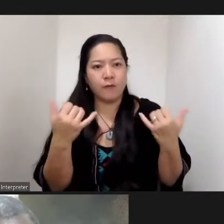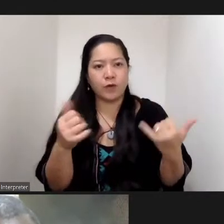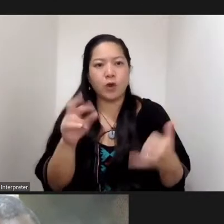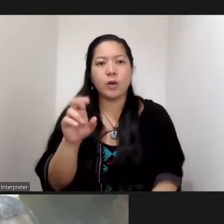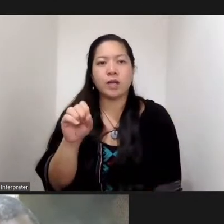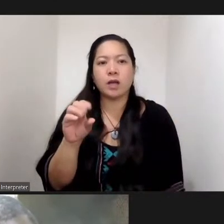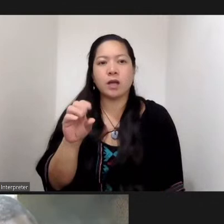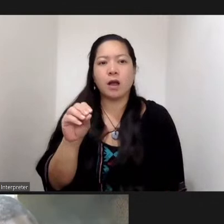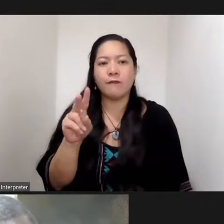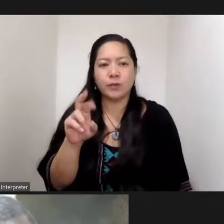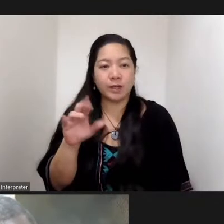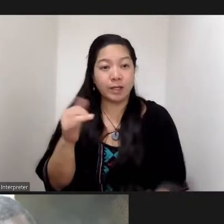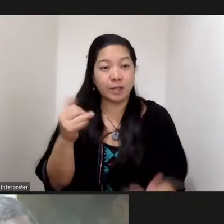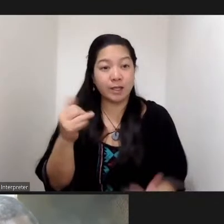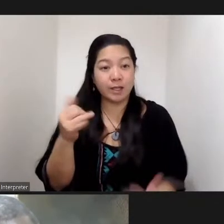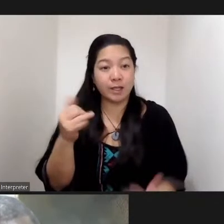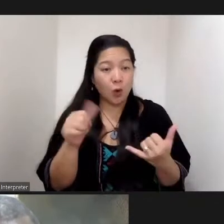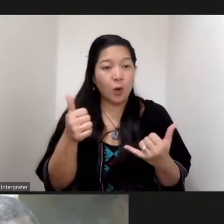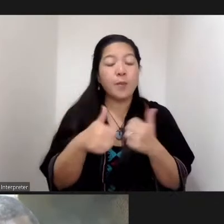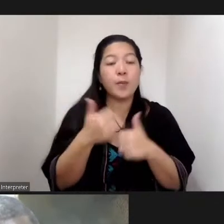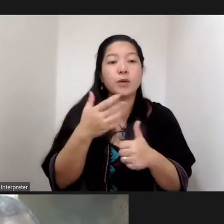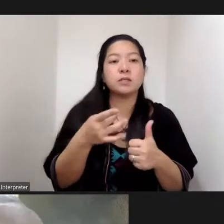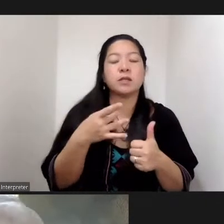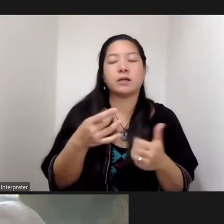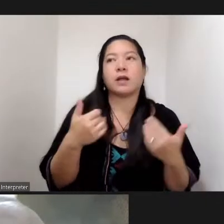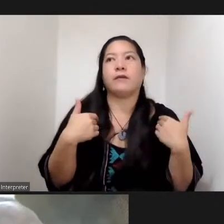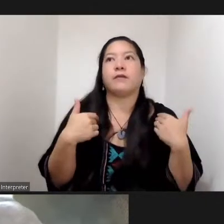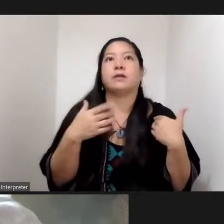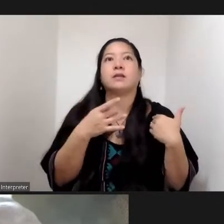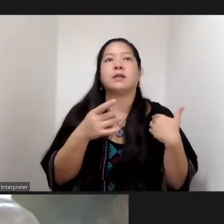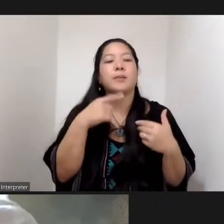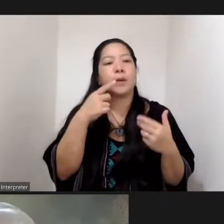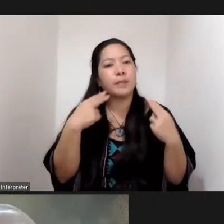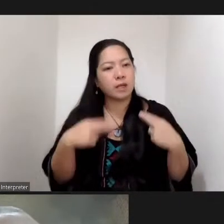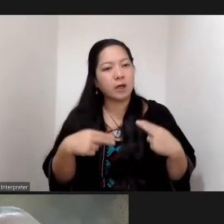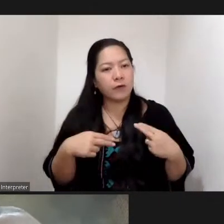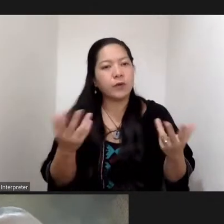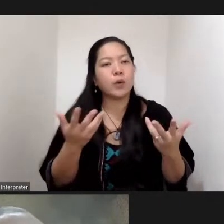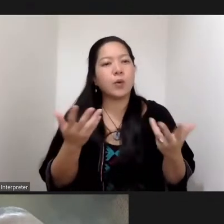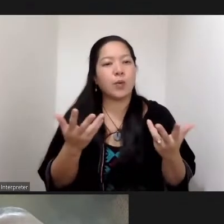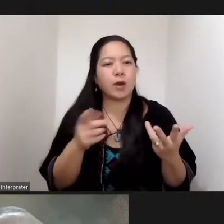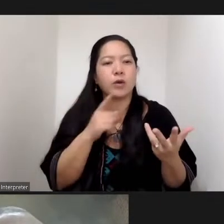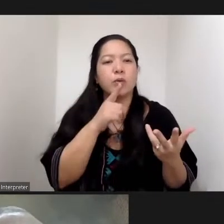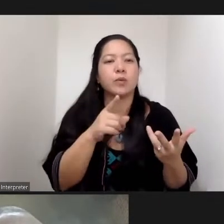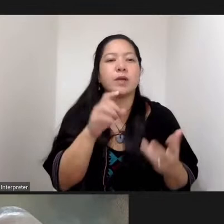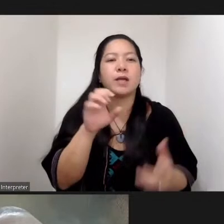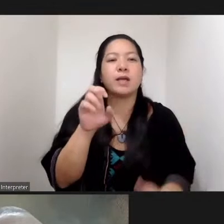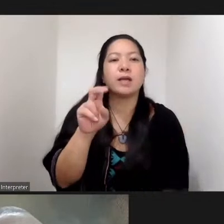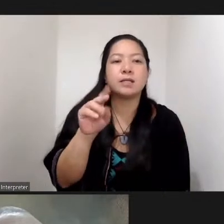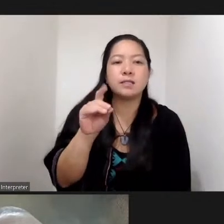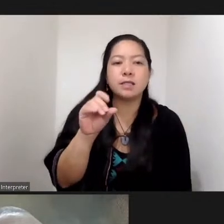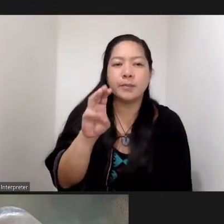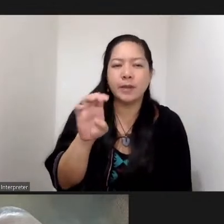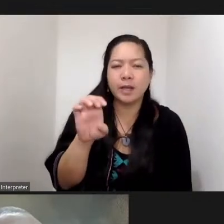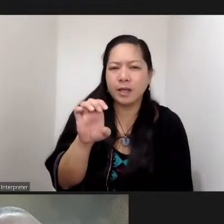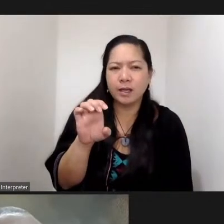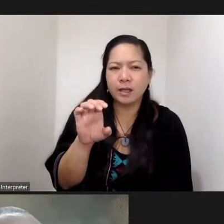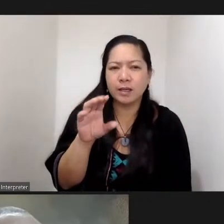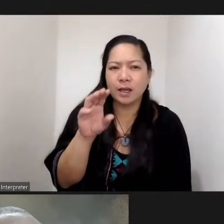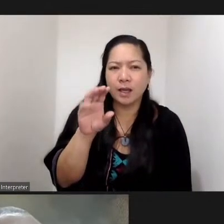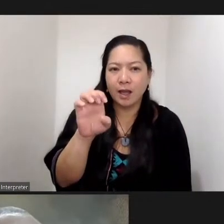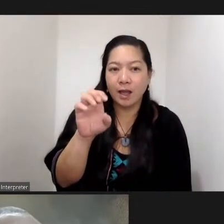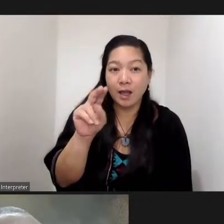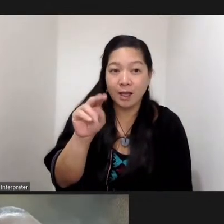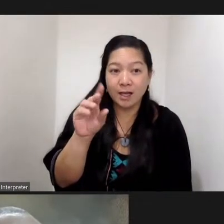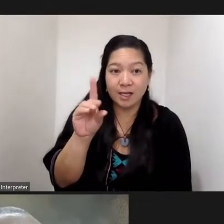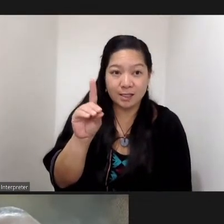you know, handing the football off to public health, right? And what endemic and what Chimo was trying to express is